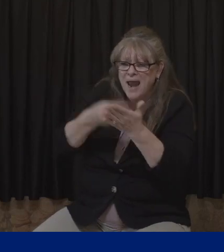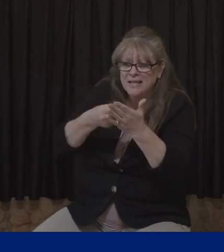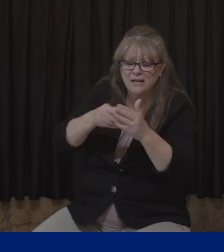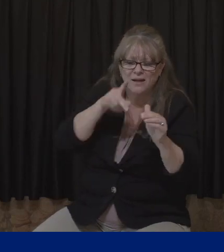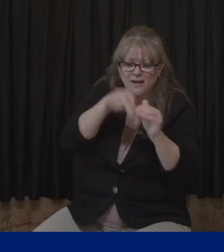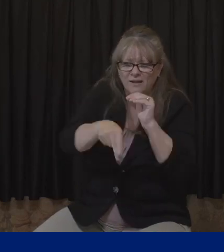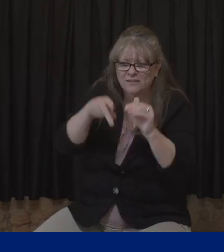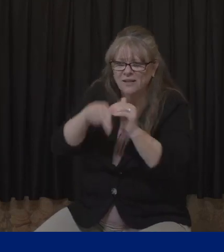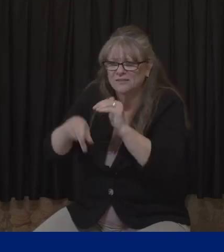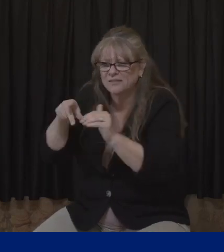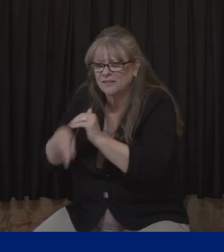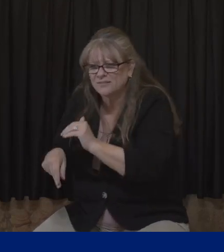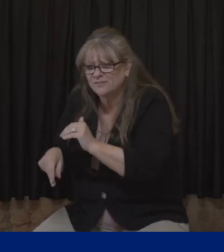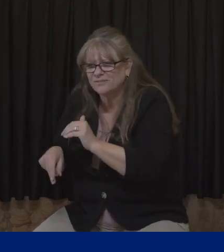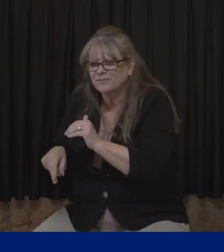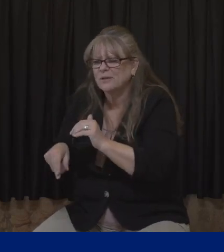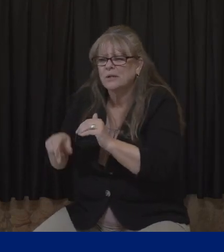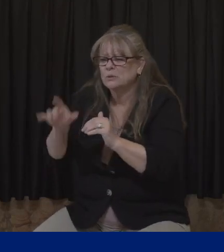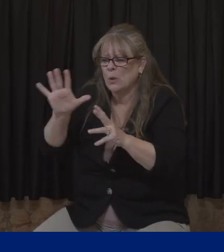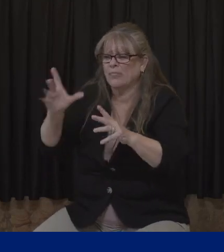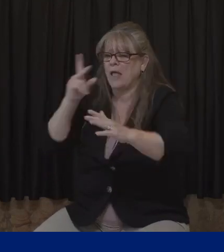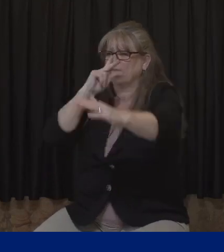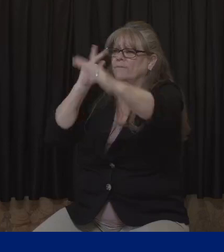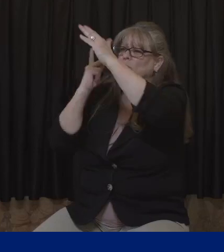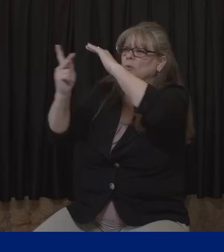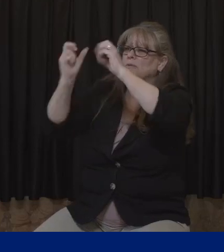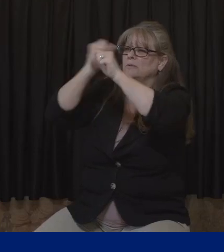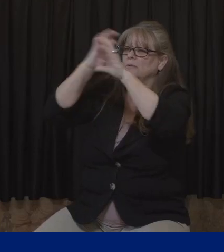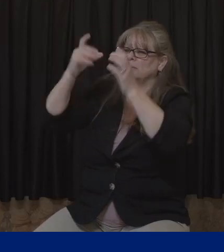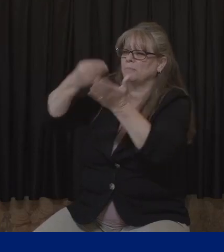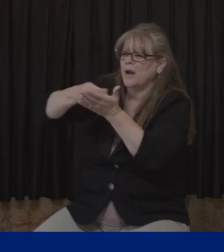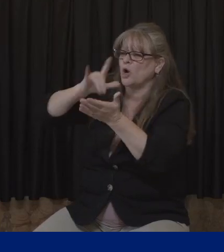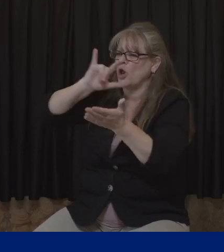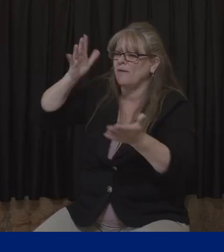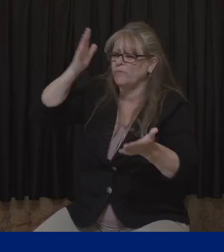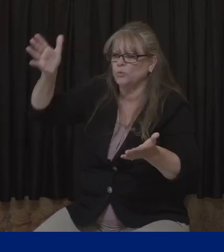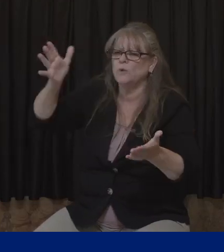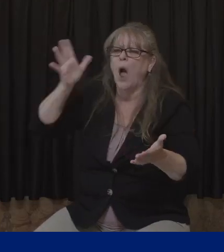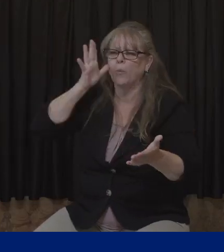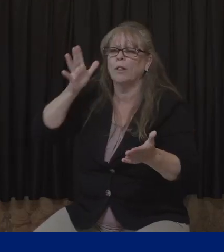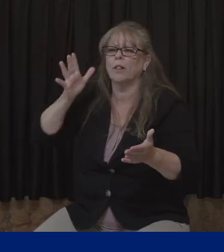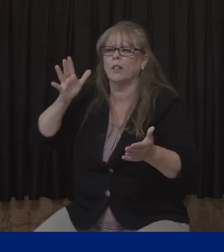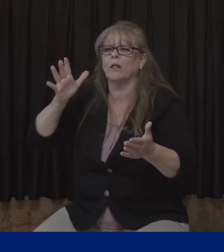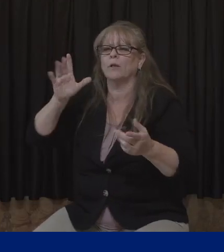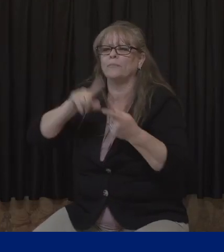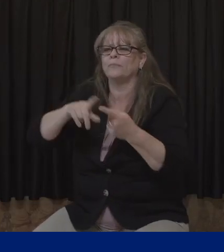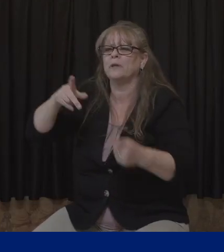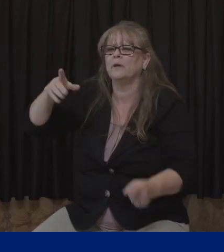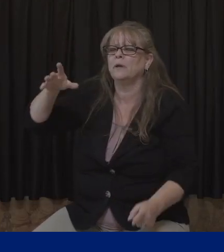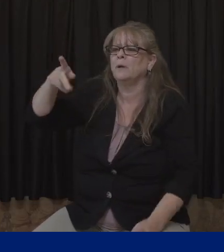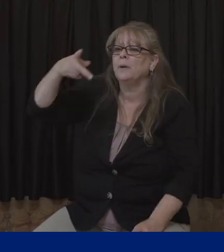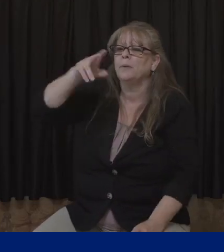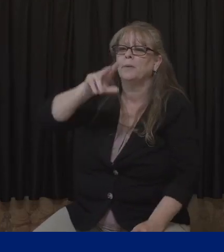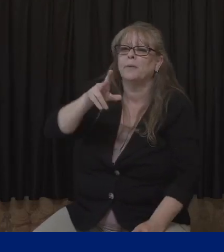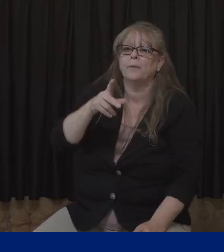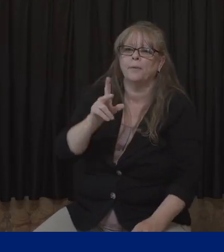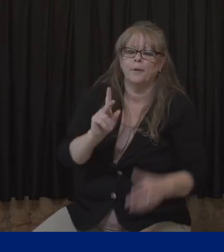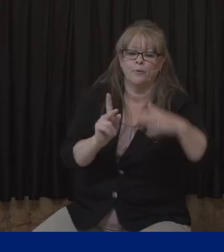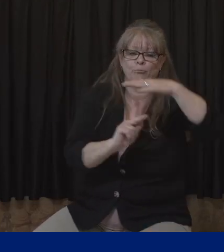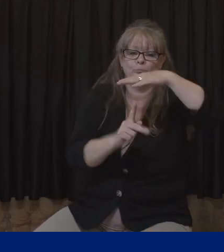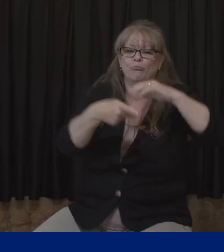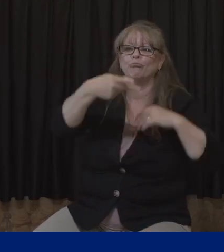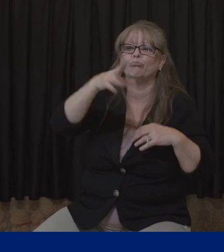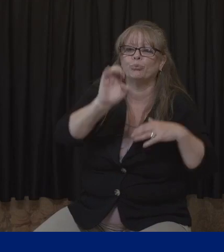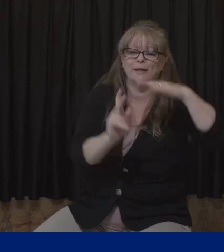I think you're asking about, our P-12 education system. I don't think we're yet sure how the